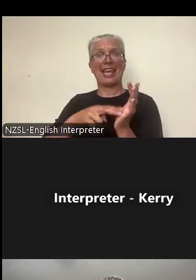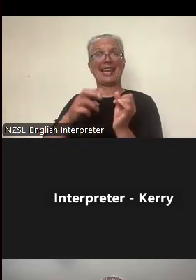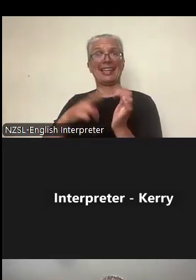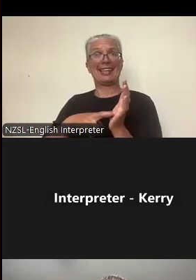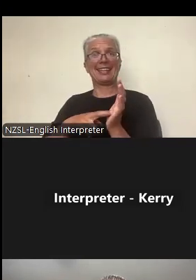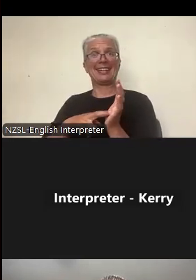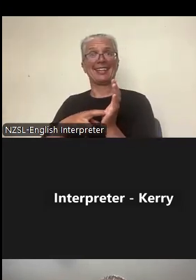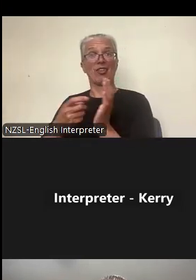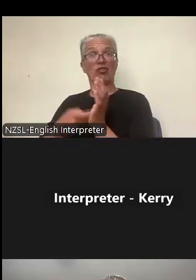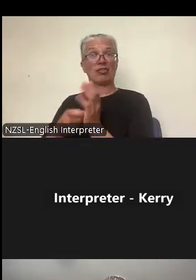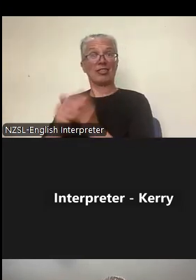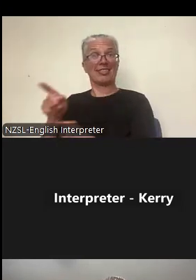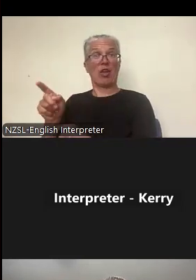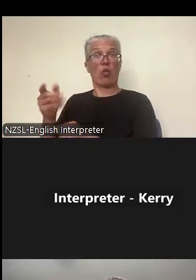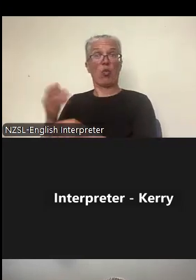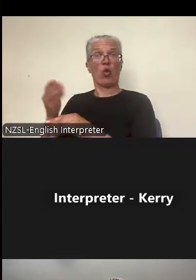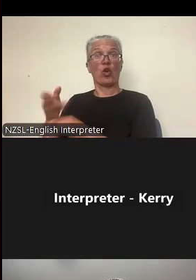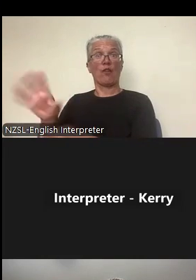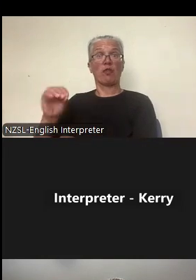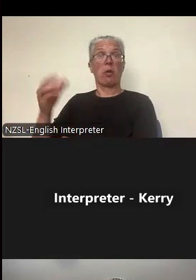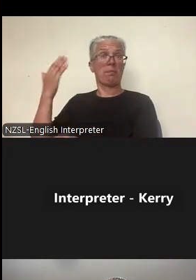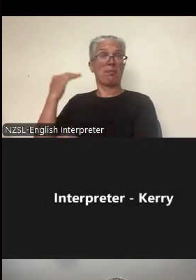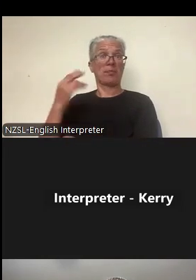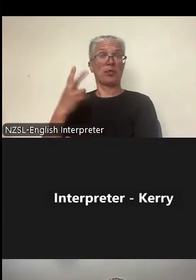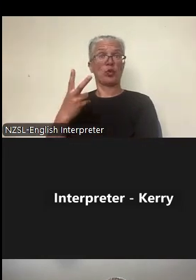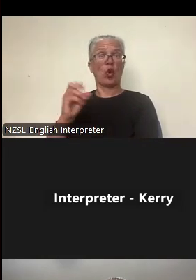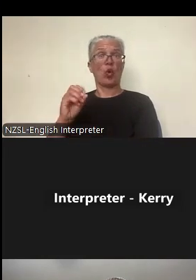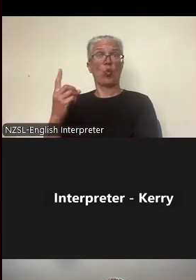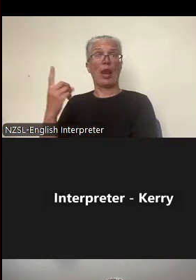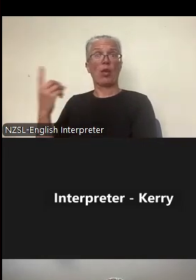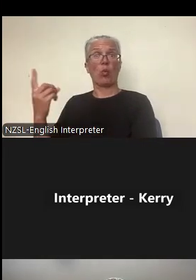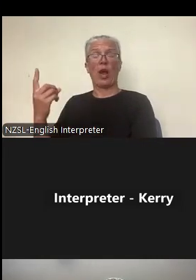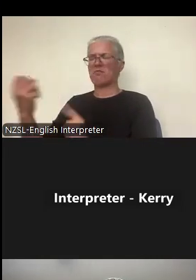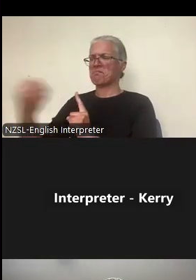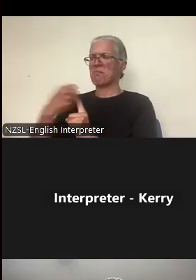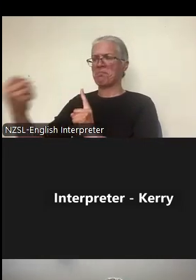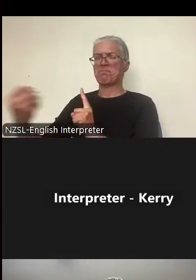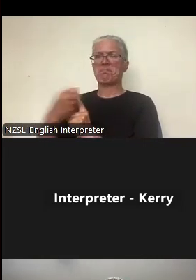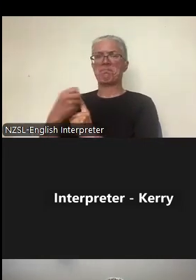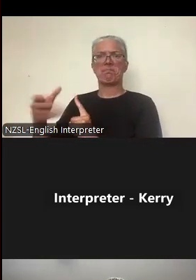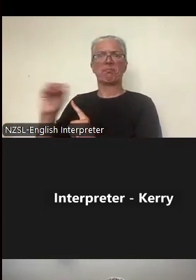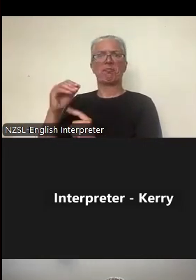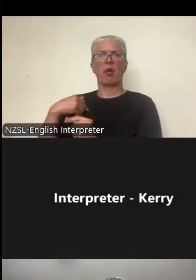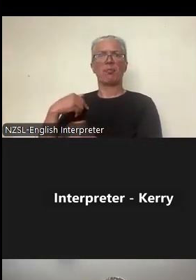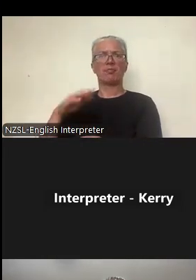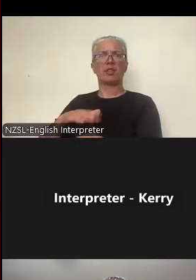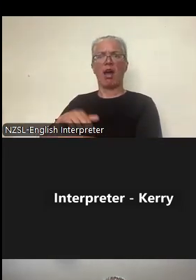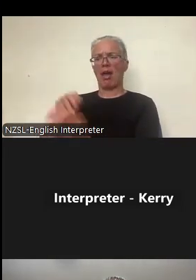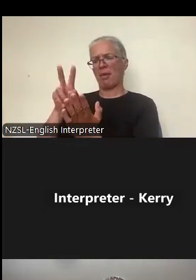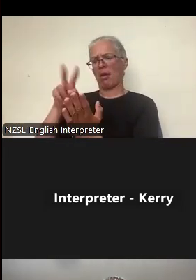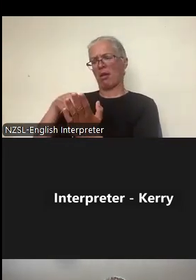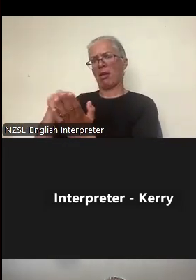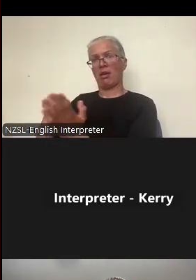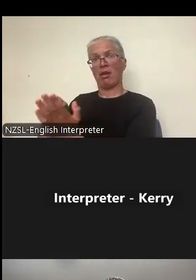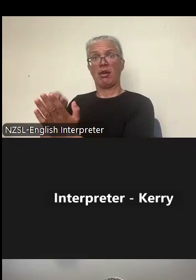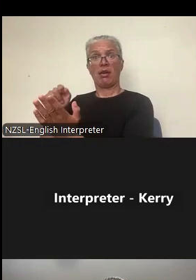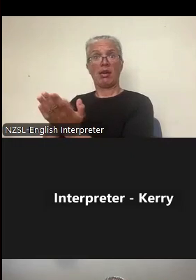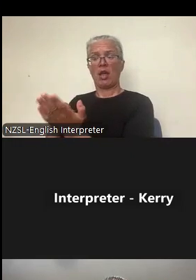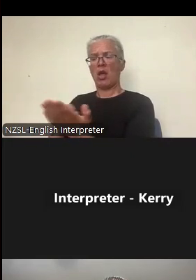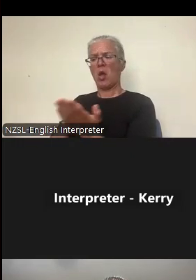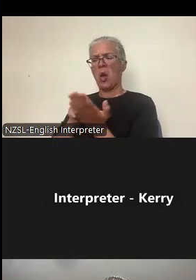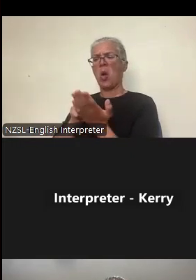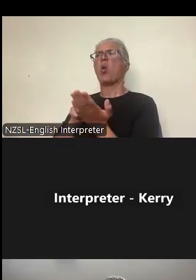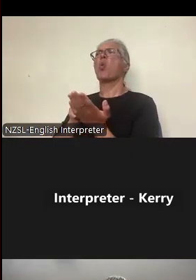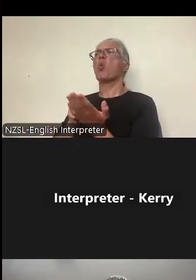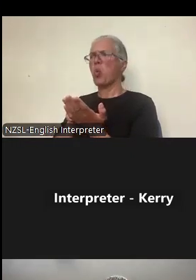from 2011. Made a really big impression on my own practice, and it was something that